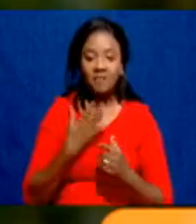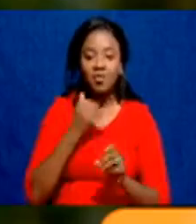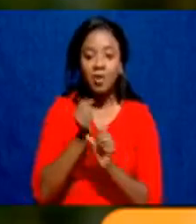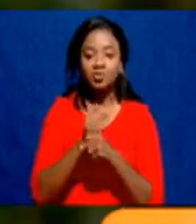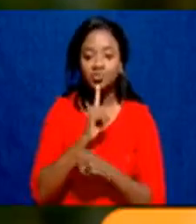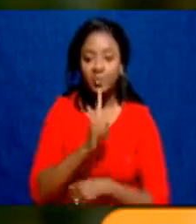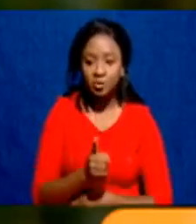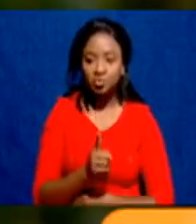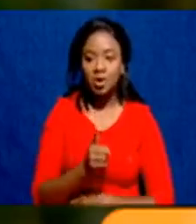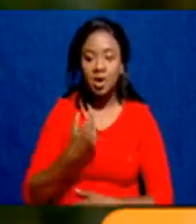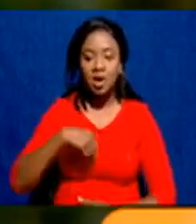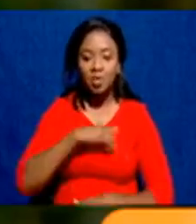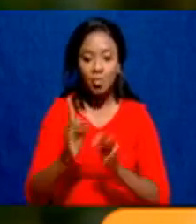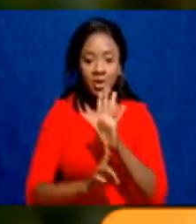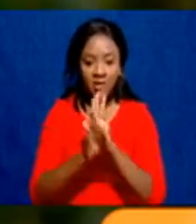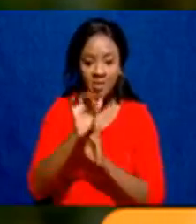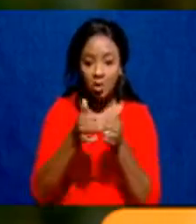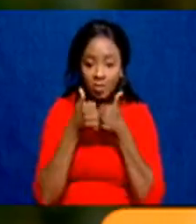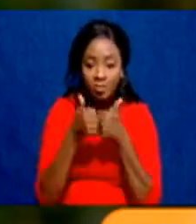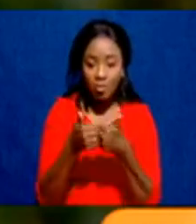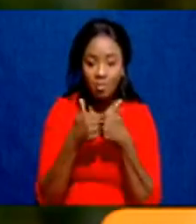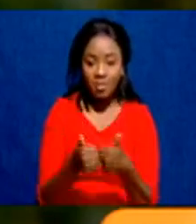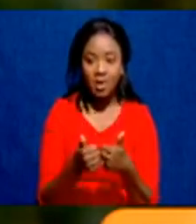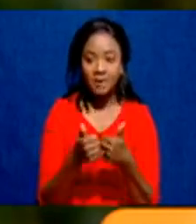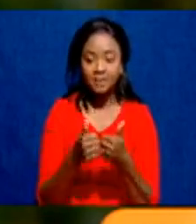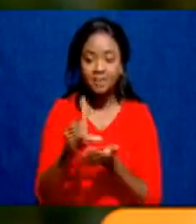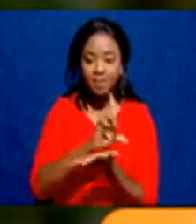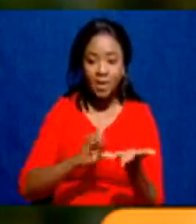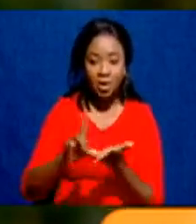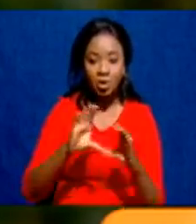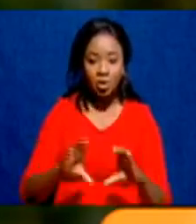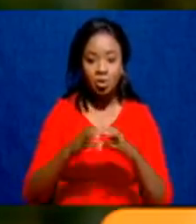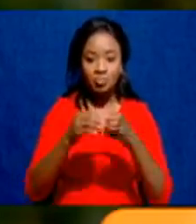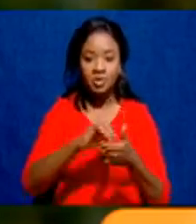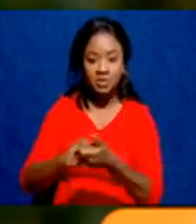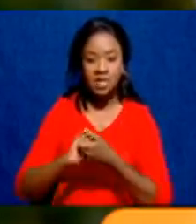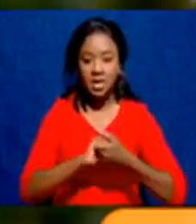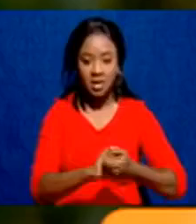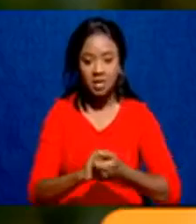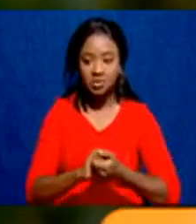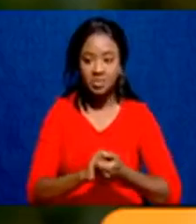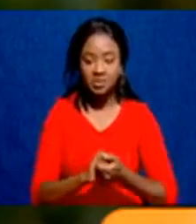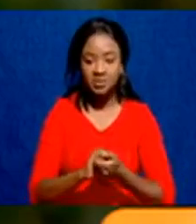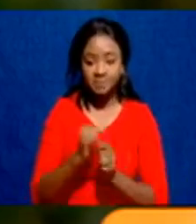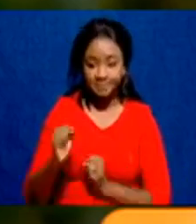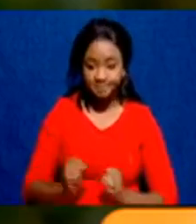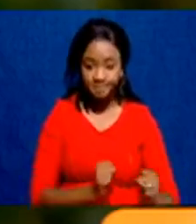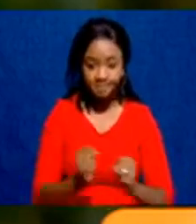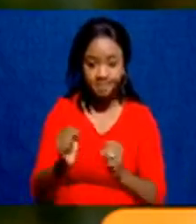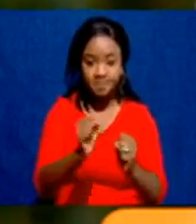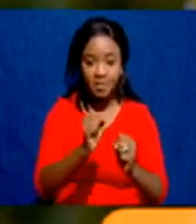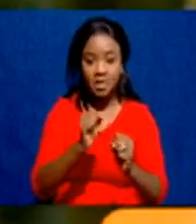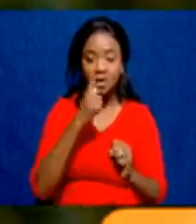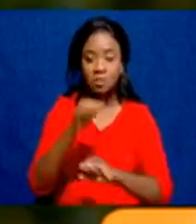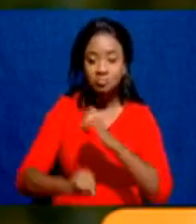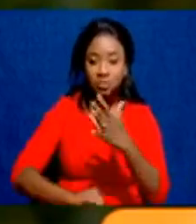ensure that we develop a proper local community engagement strategy driven